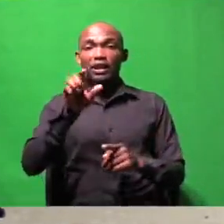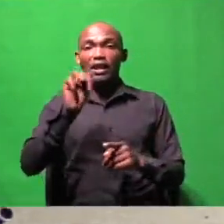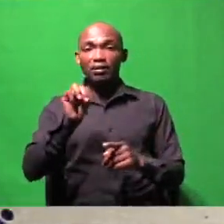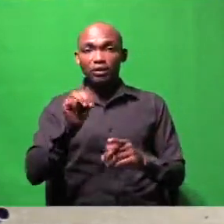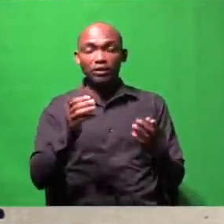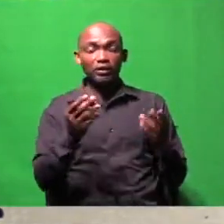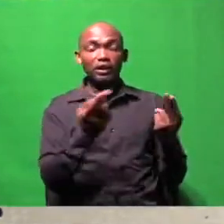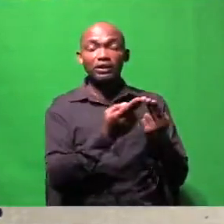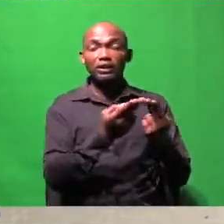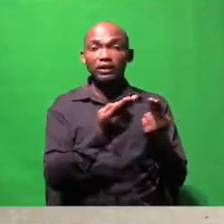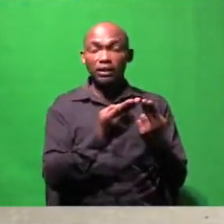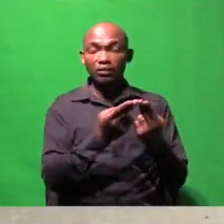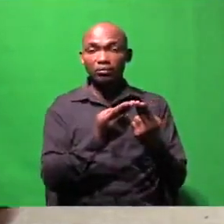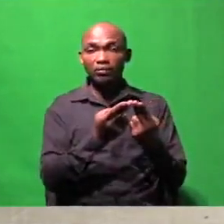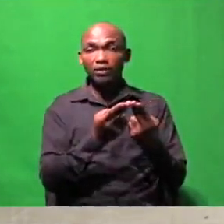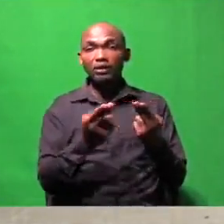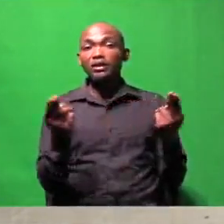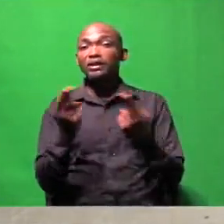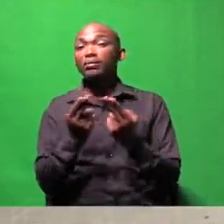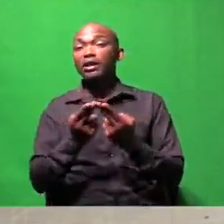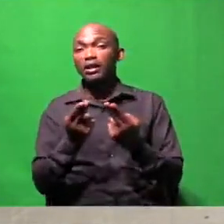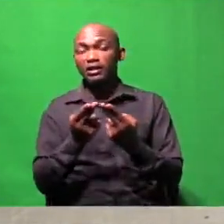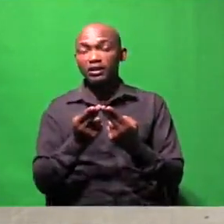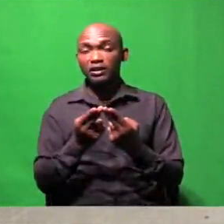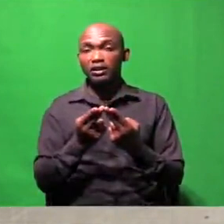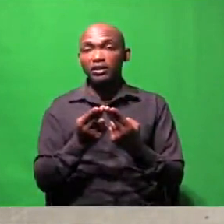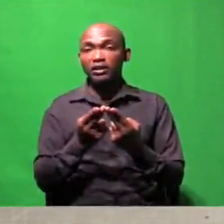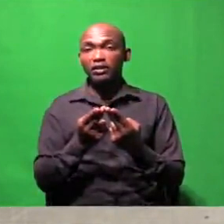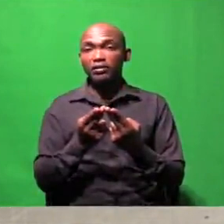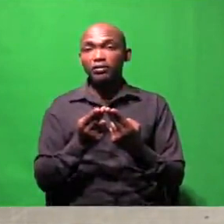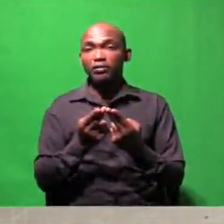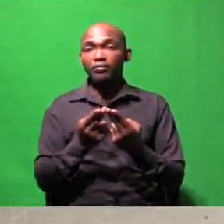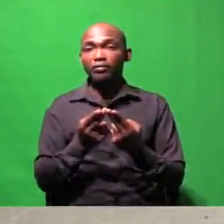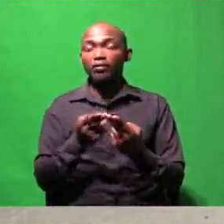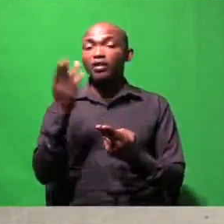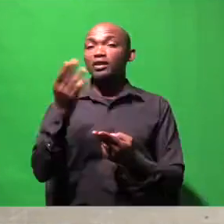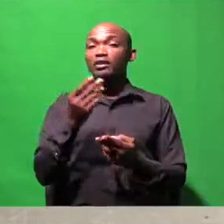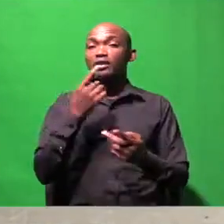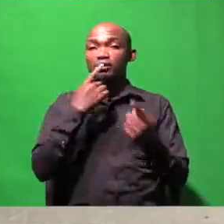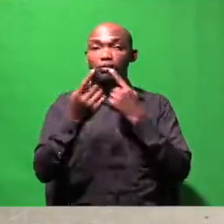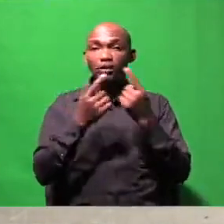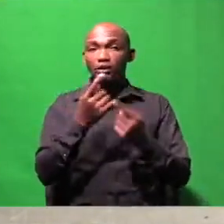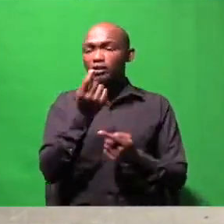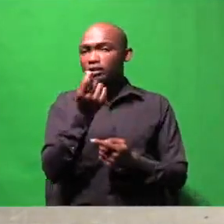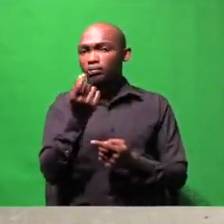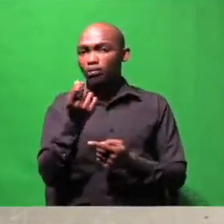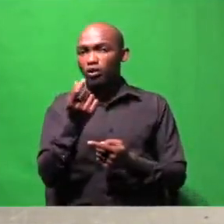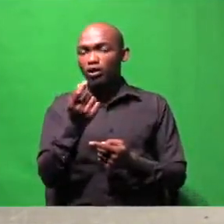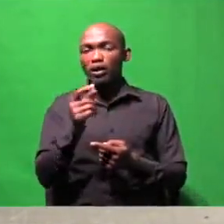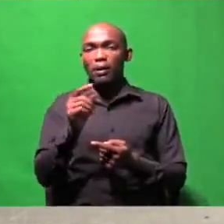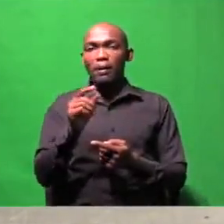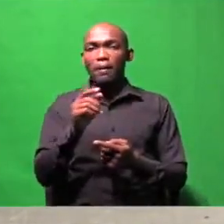same similarities. So here we have about small particle. Here we have about